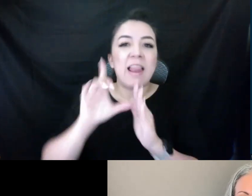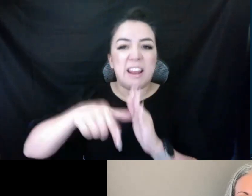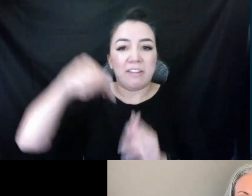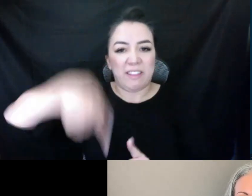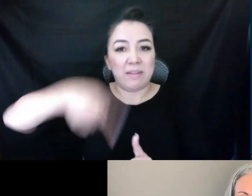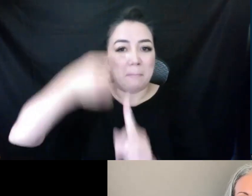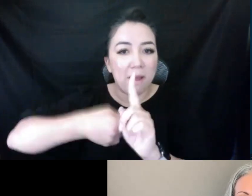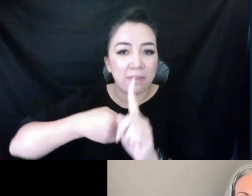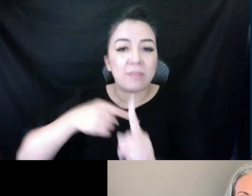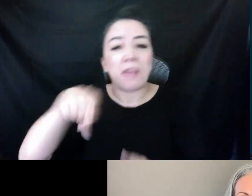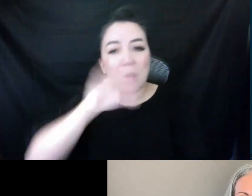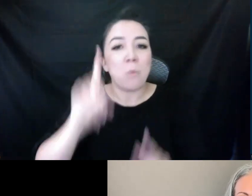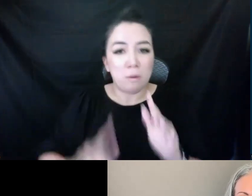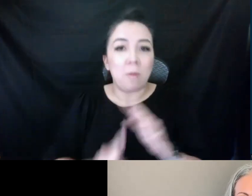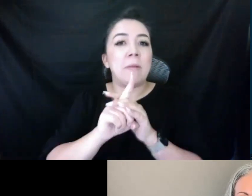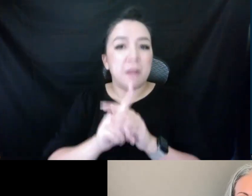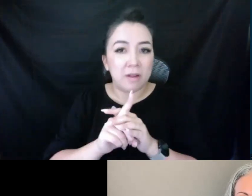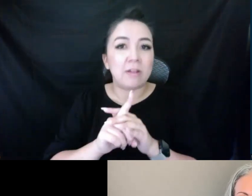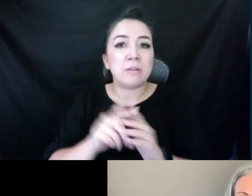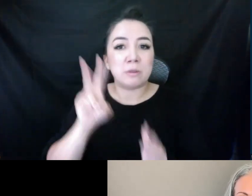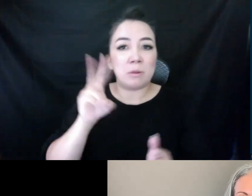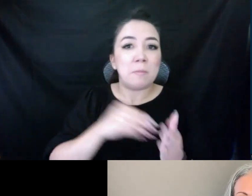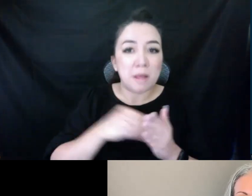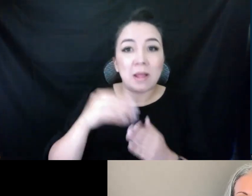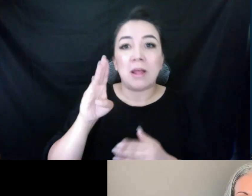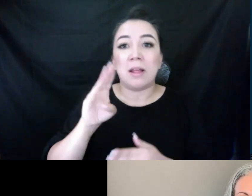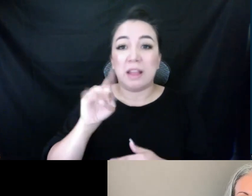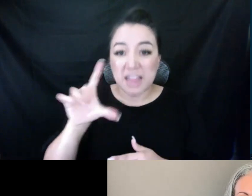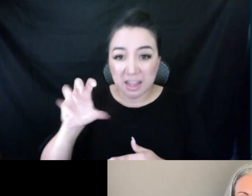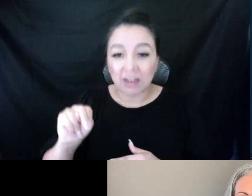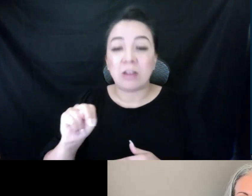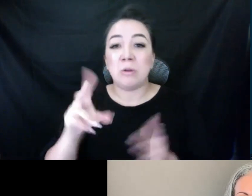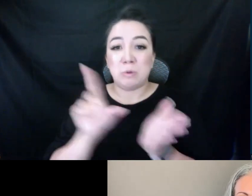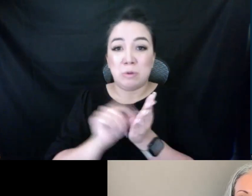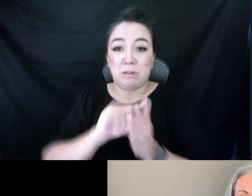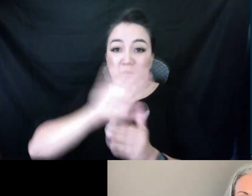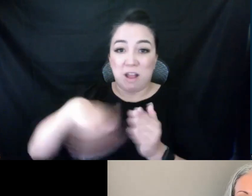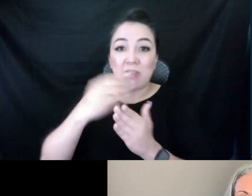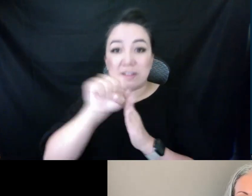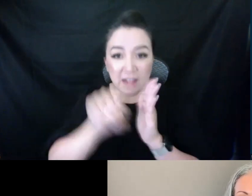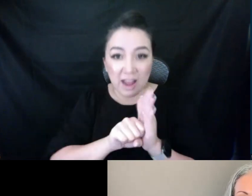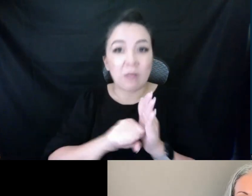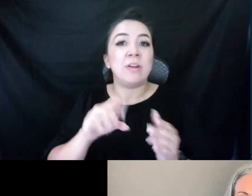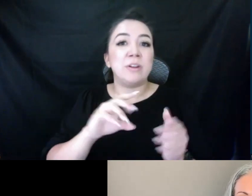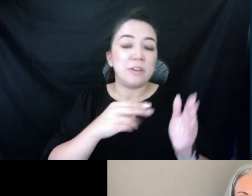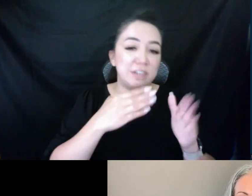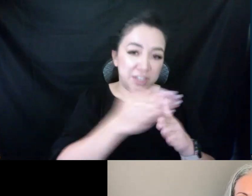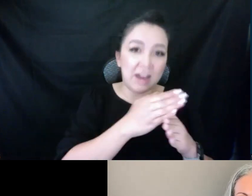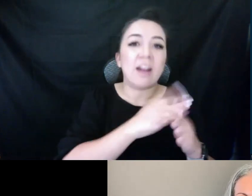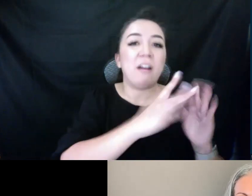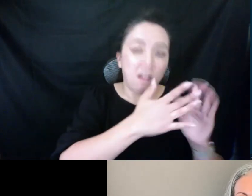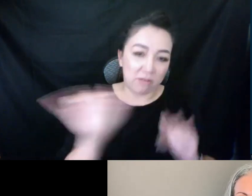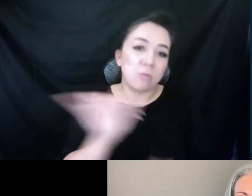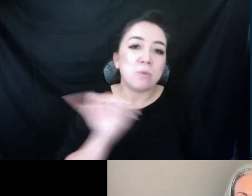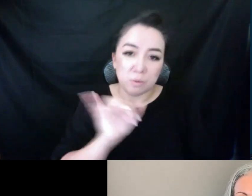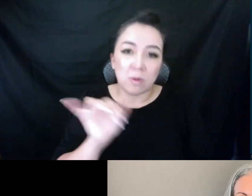month. So they will appear in 2 million newspapers around the state and be shared digitally as well and